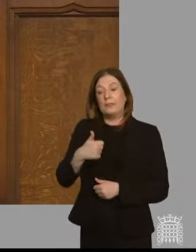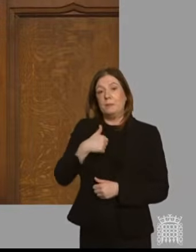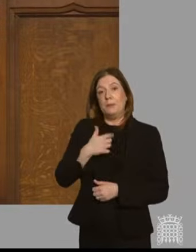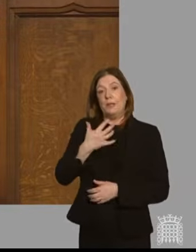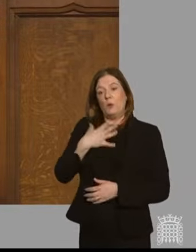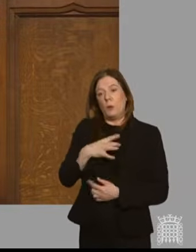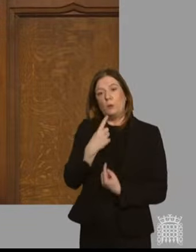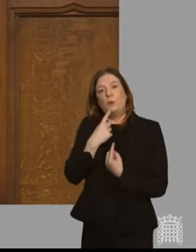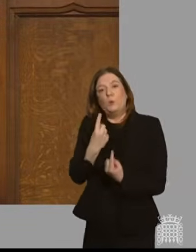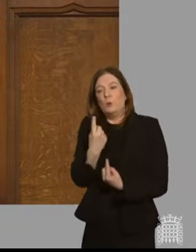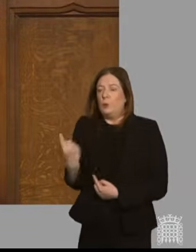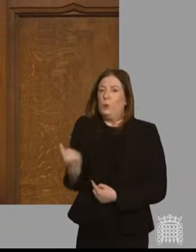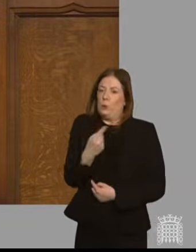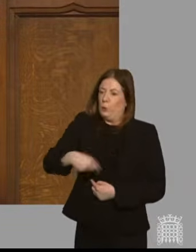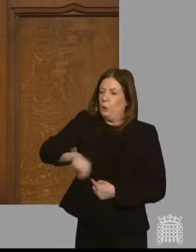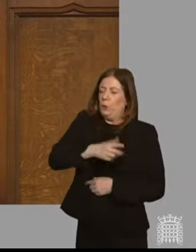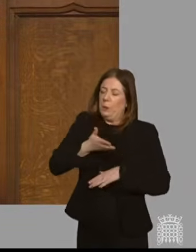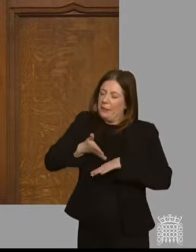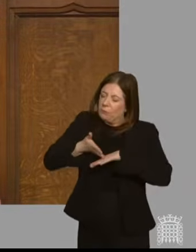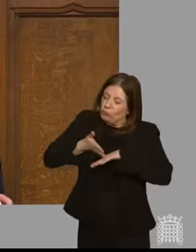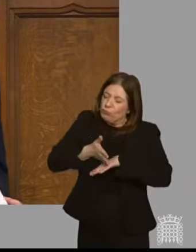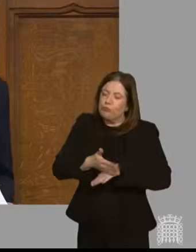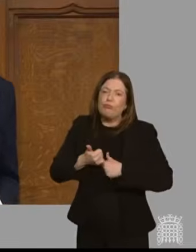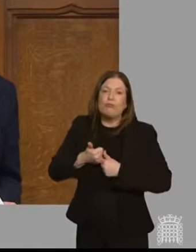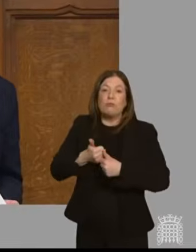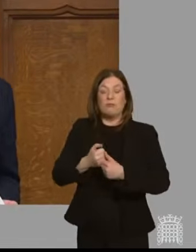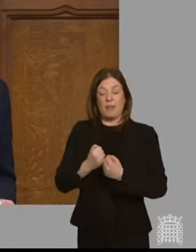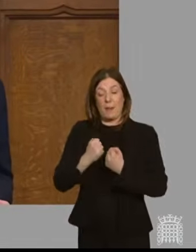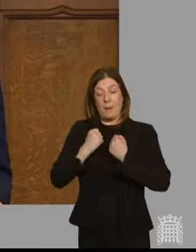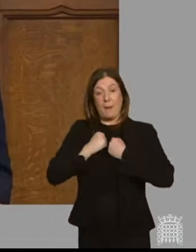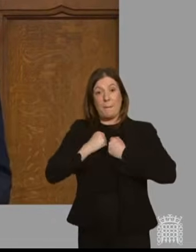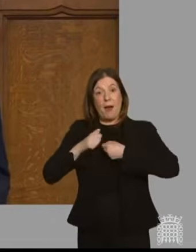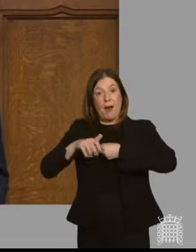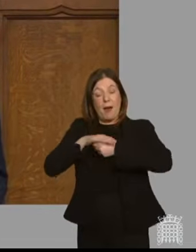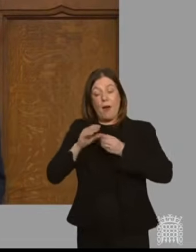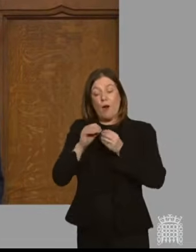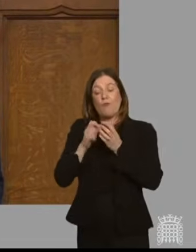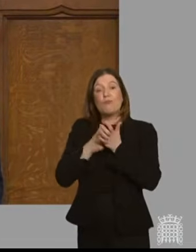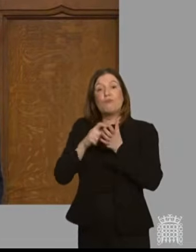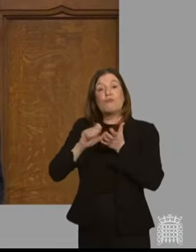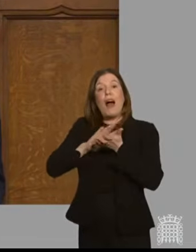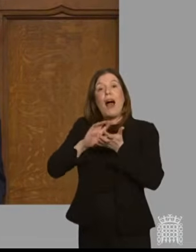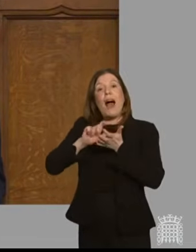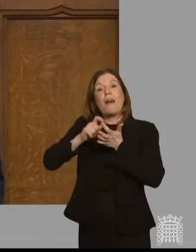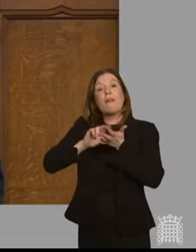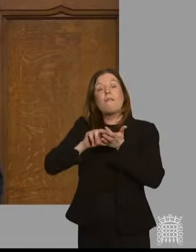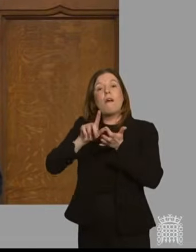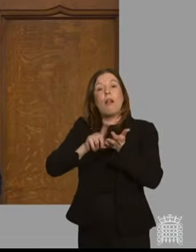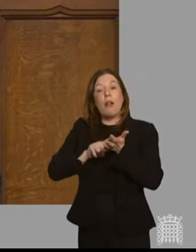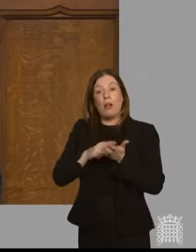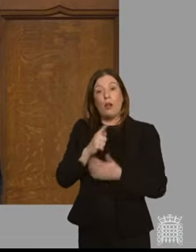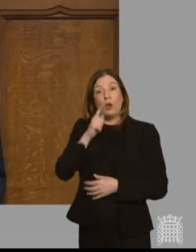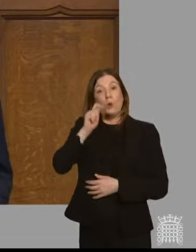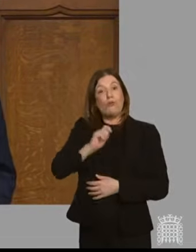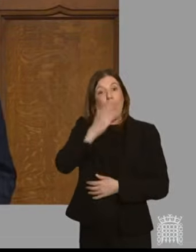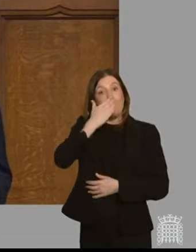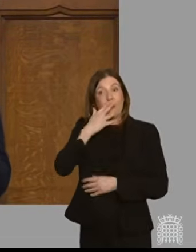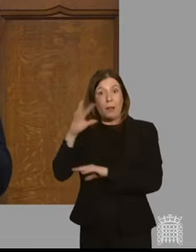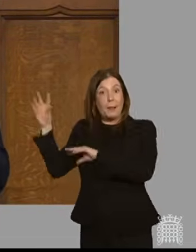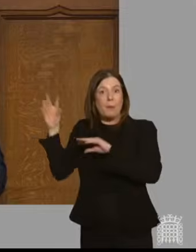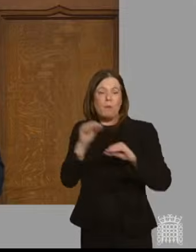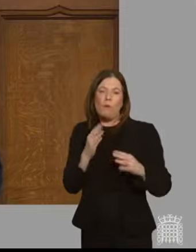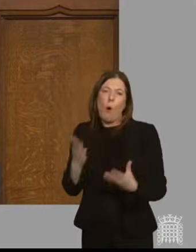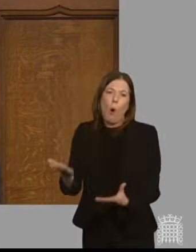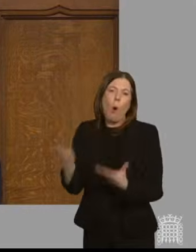in my own constituency of Bracknell, where Ukrainian people have been so warmly welcomed. Mr. Speaker, we